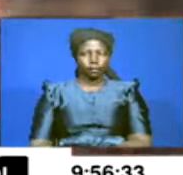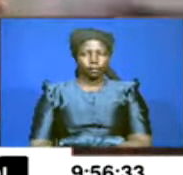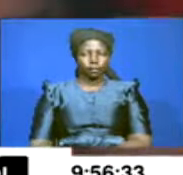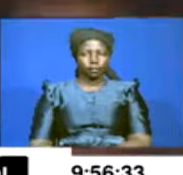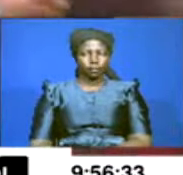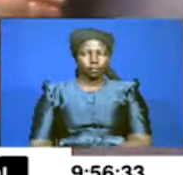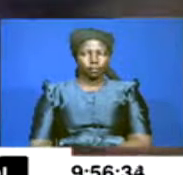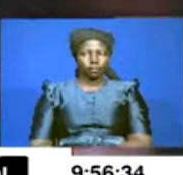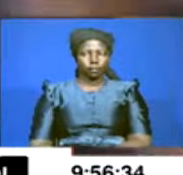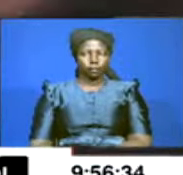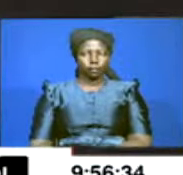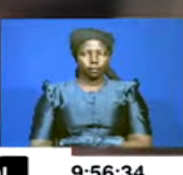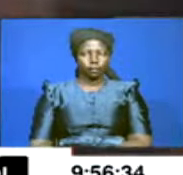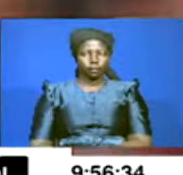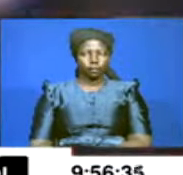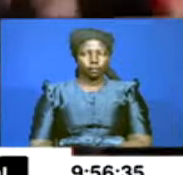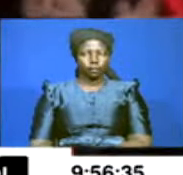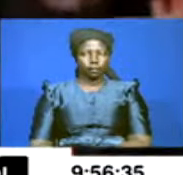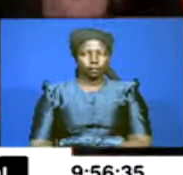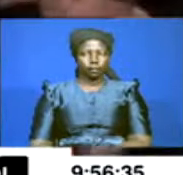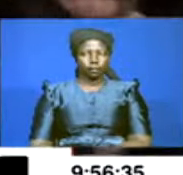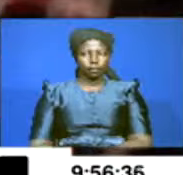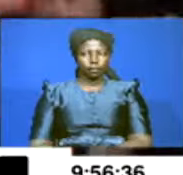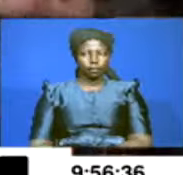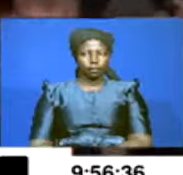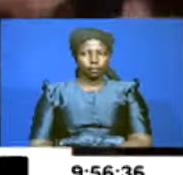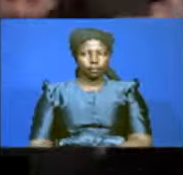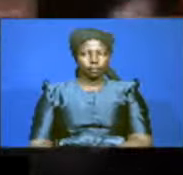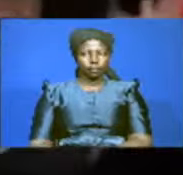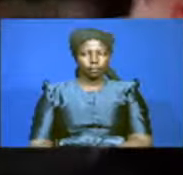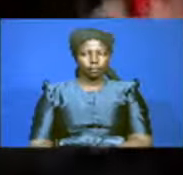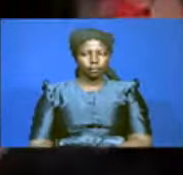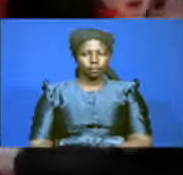with a gift. Vicente Guaita.